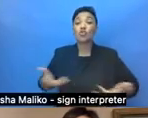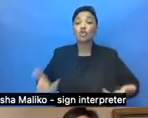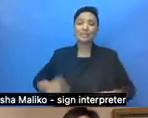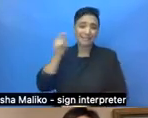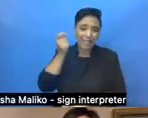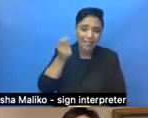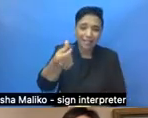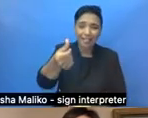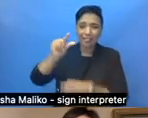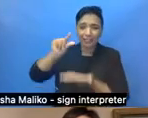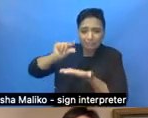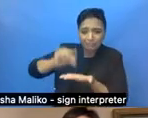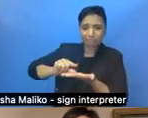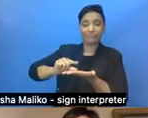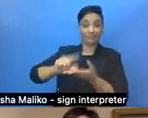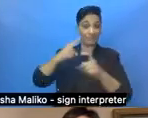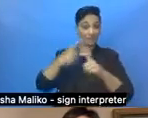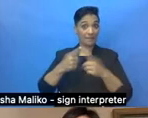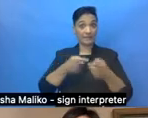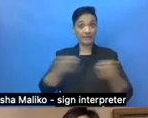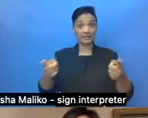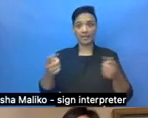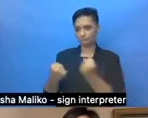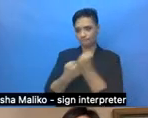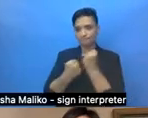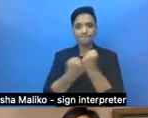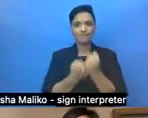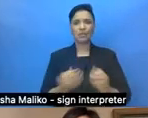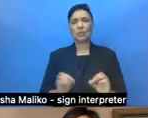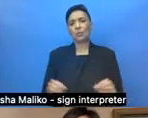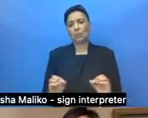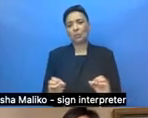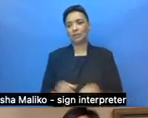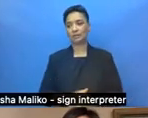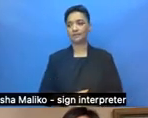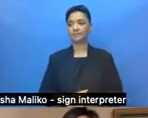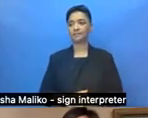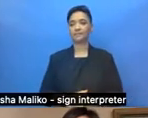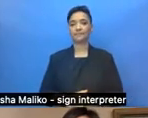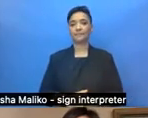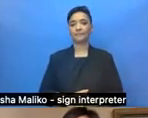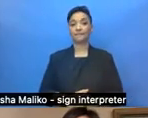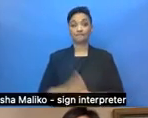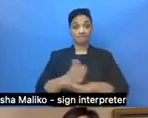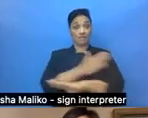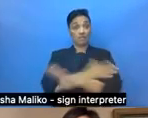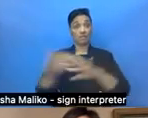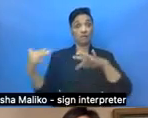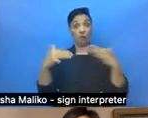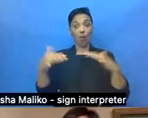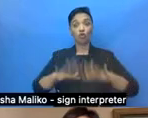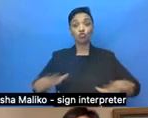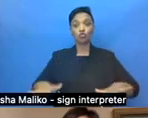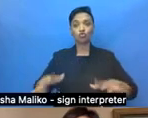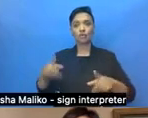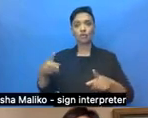and without much, if any, medical guidance. Before the war, children in Ukraine's orphanages were cut off from loving